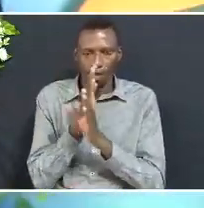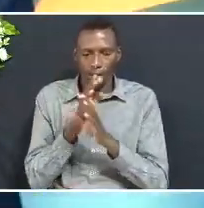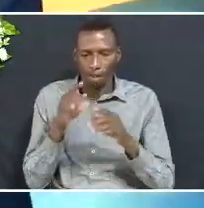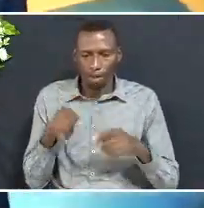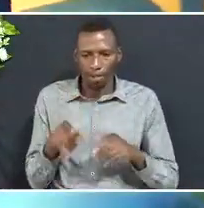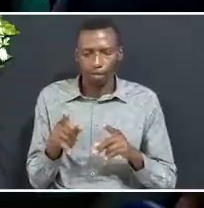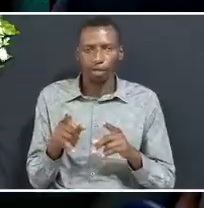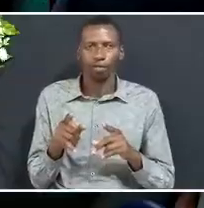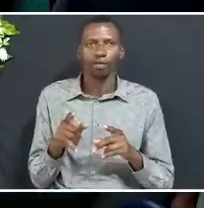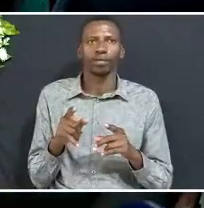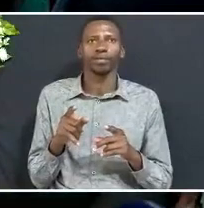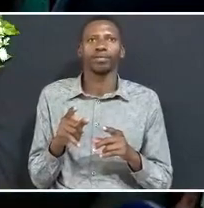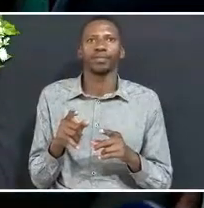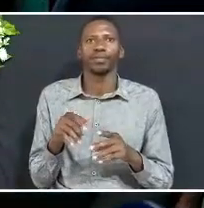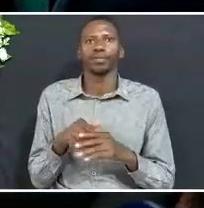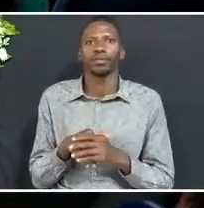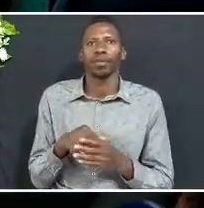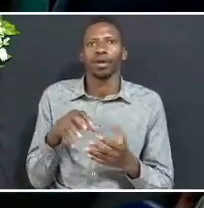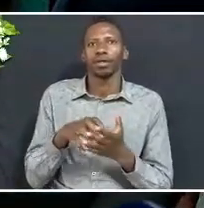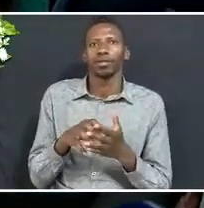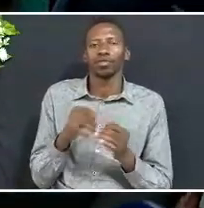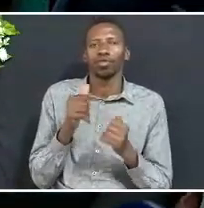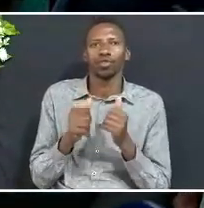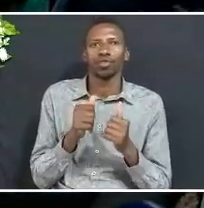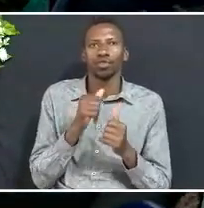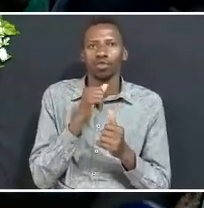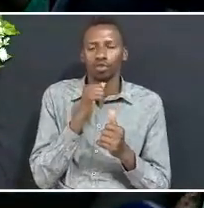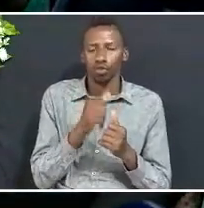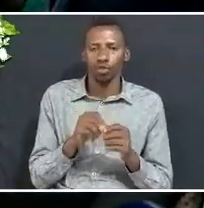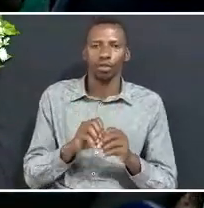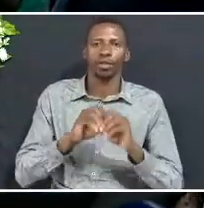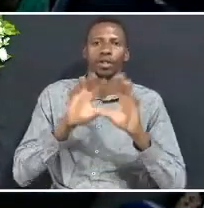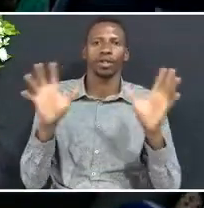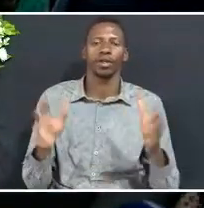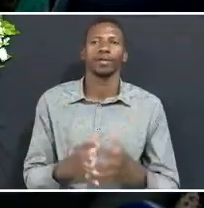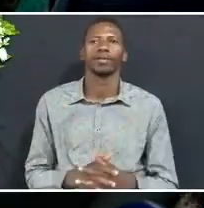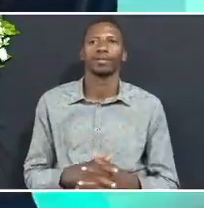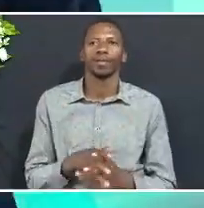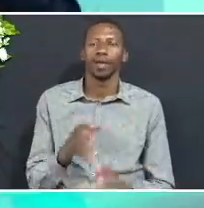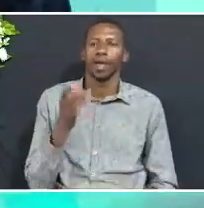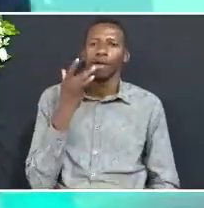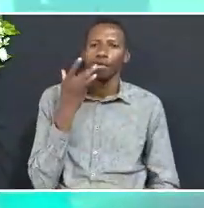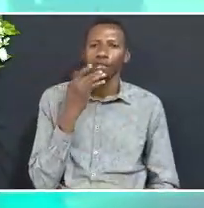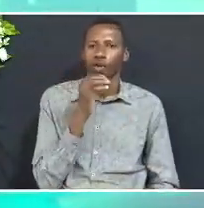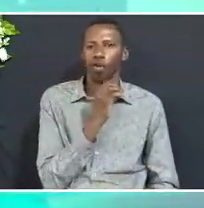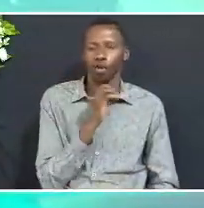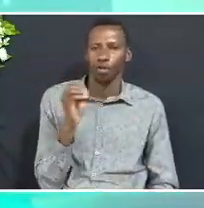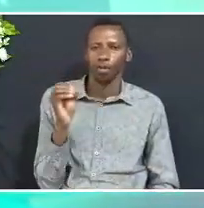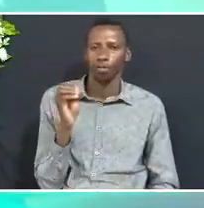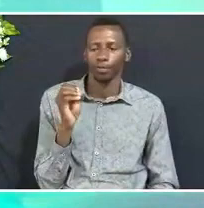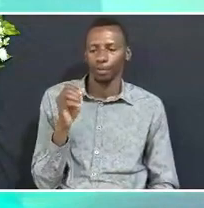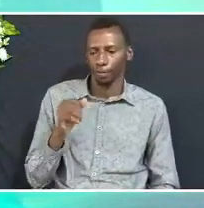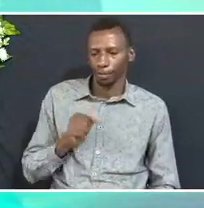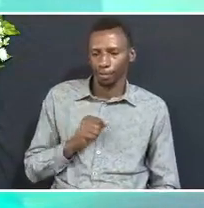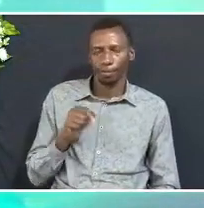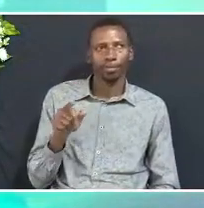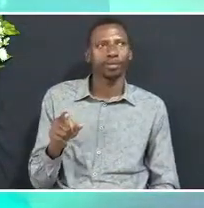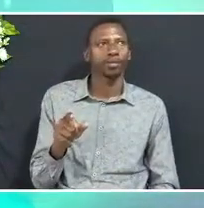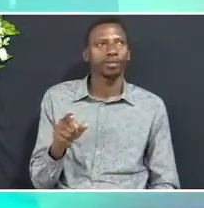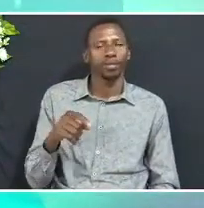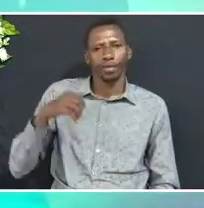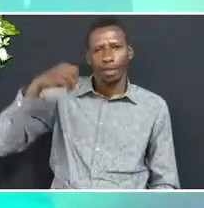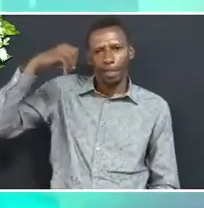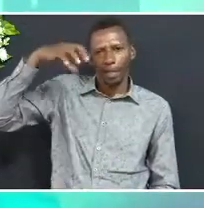circumstances that were unfavorable. She was burnt by the